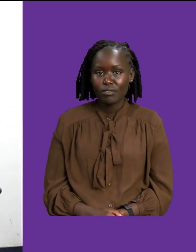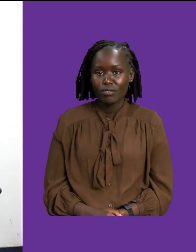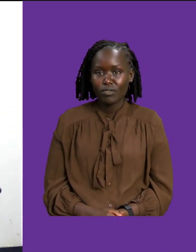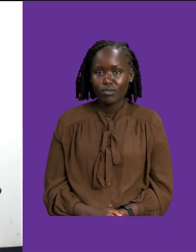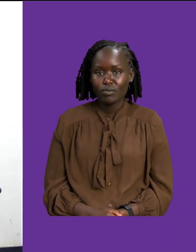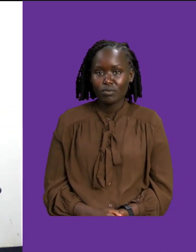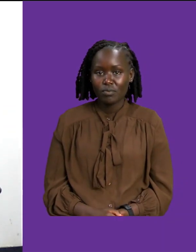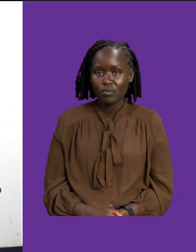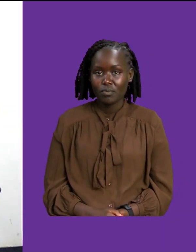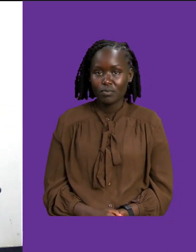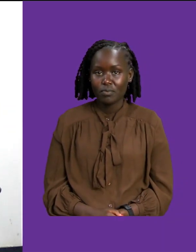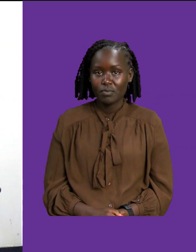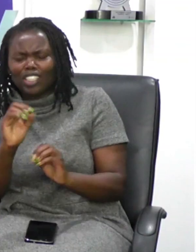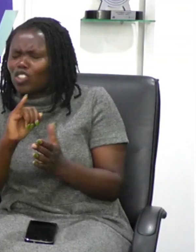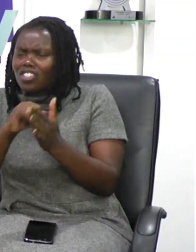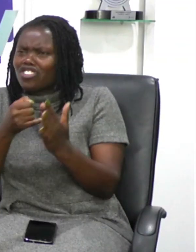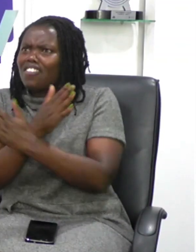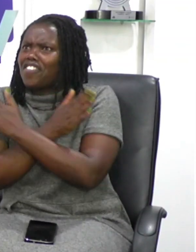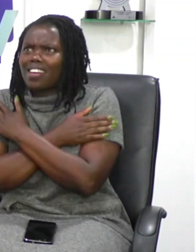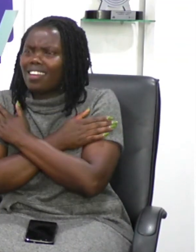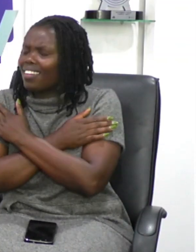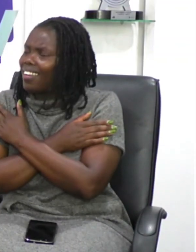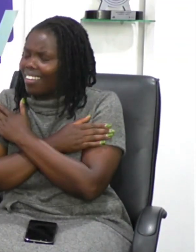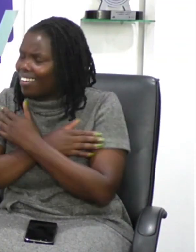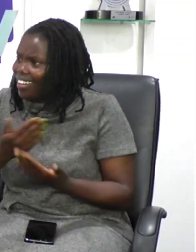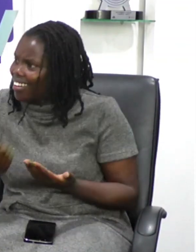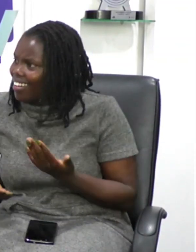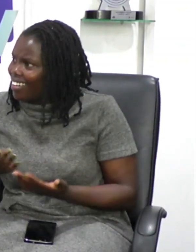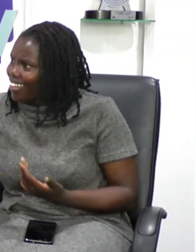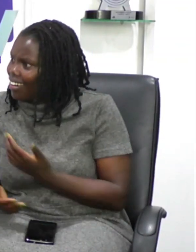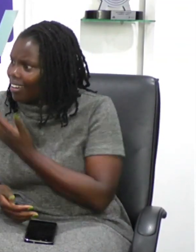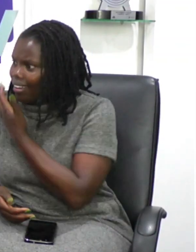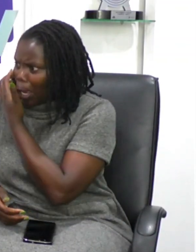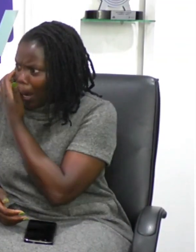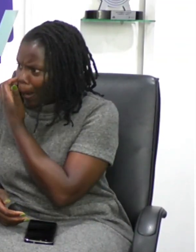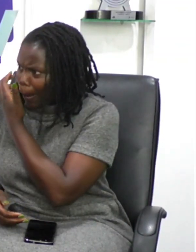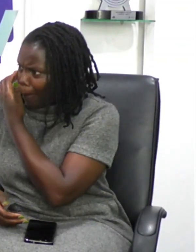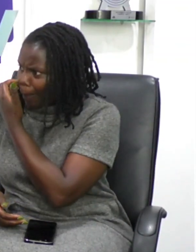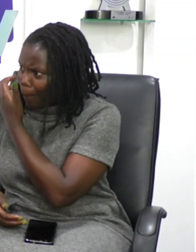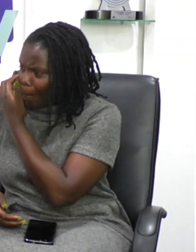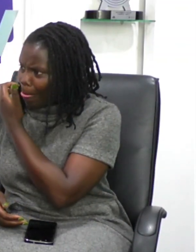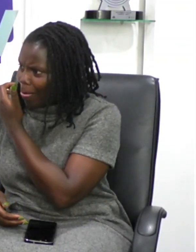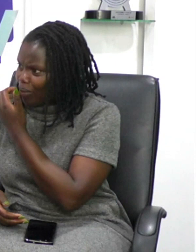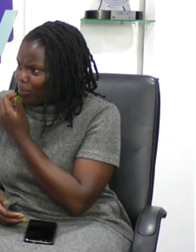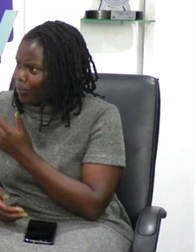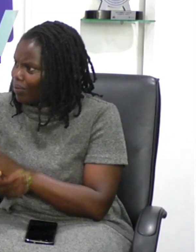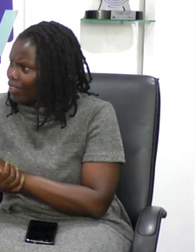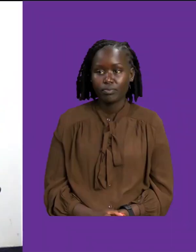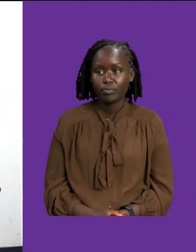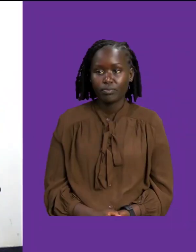So how did they request you and you weren't dating them, they were just friends? How did it reach to that